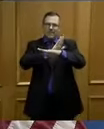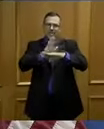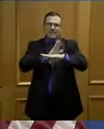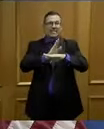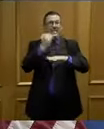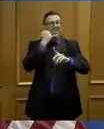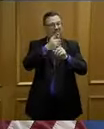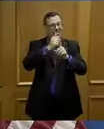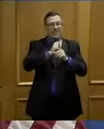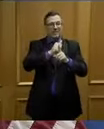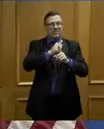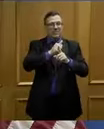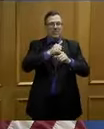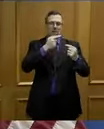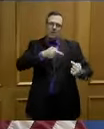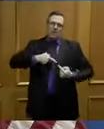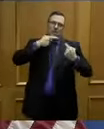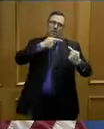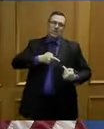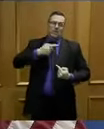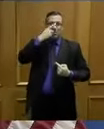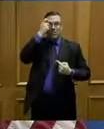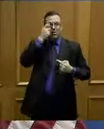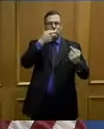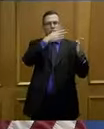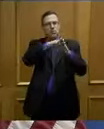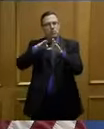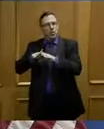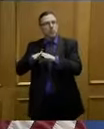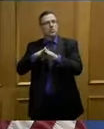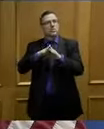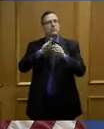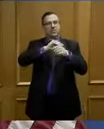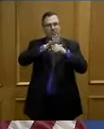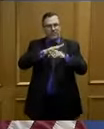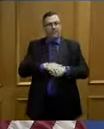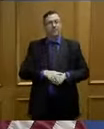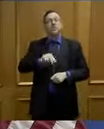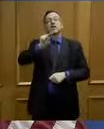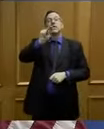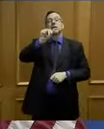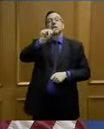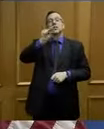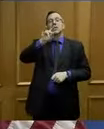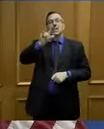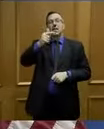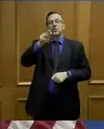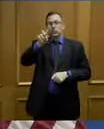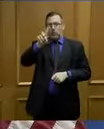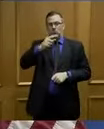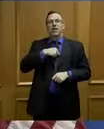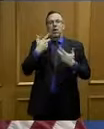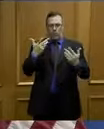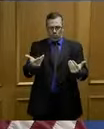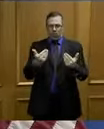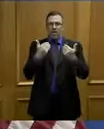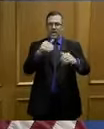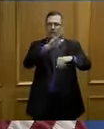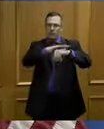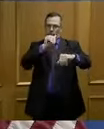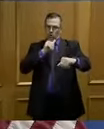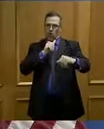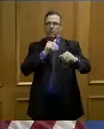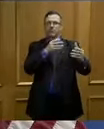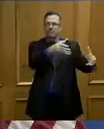as a result of this virus. National Guard. I've mobilized the use of the National Guard, and Major